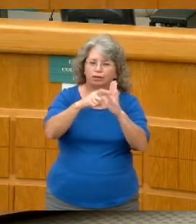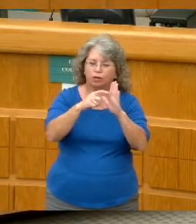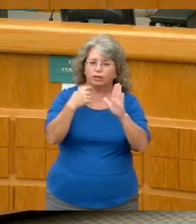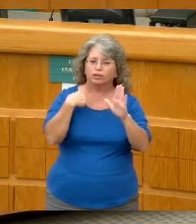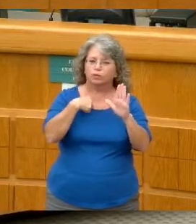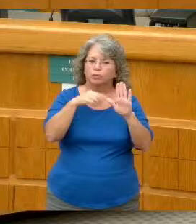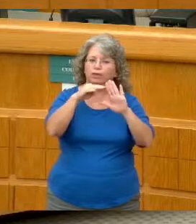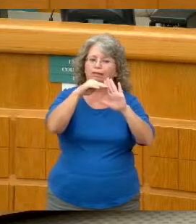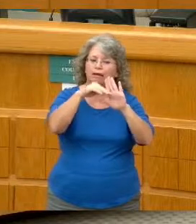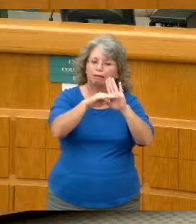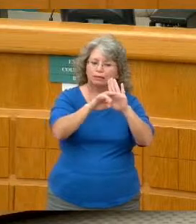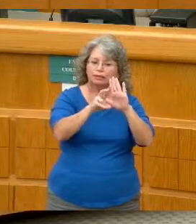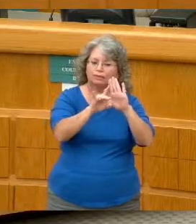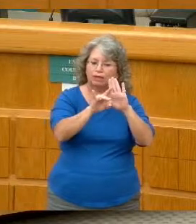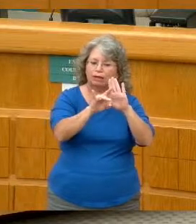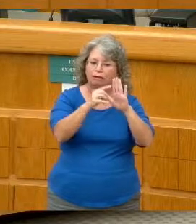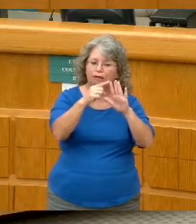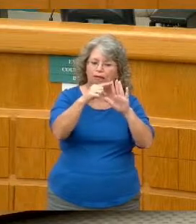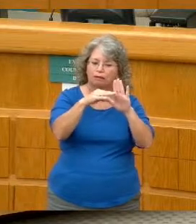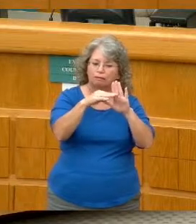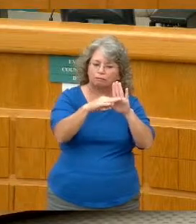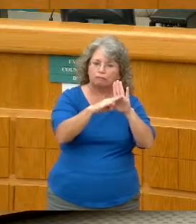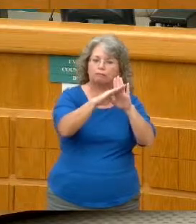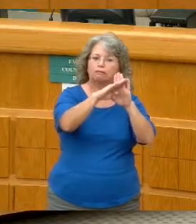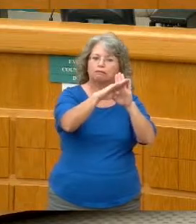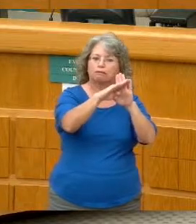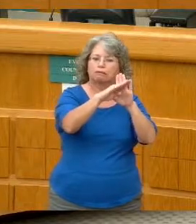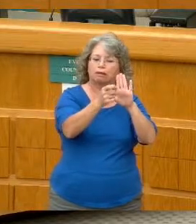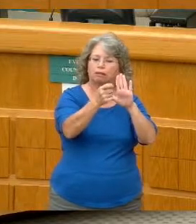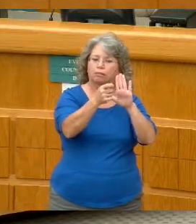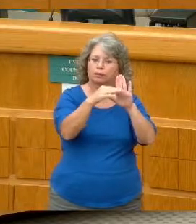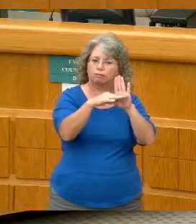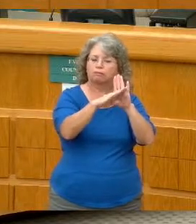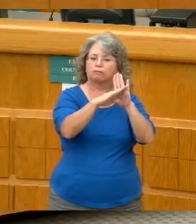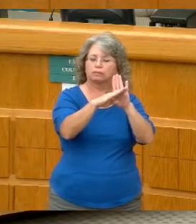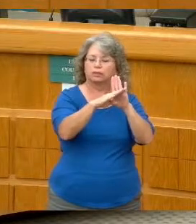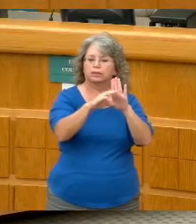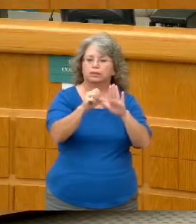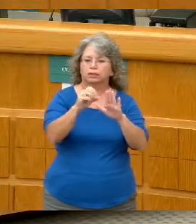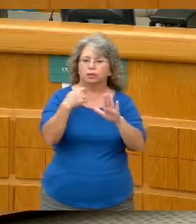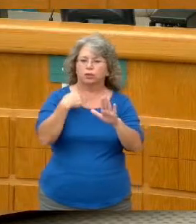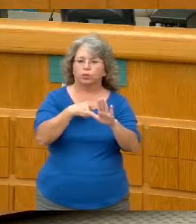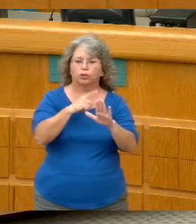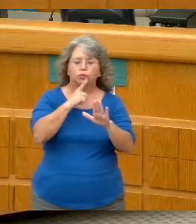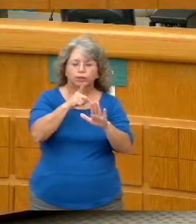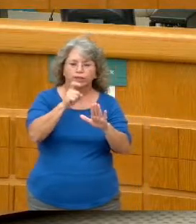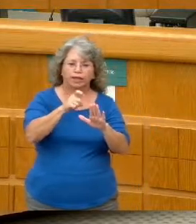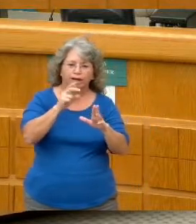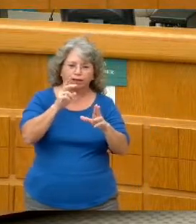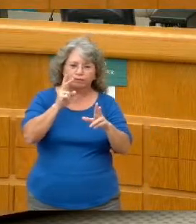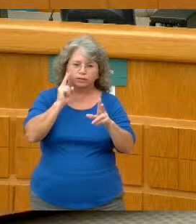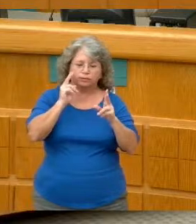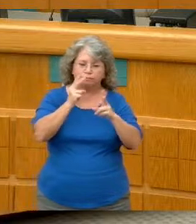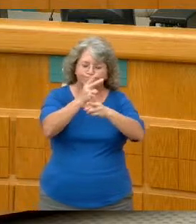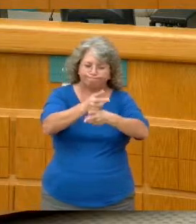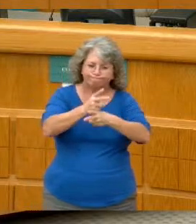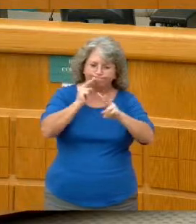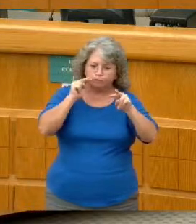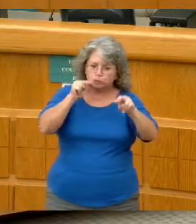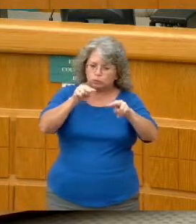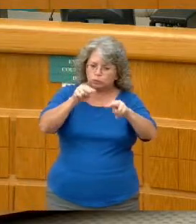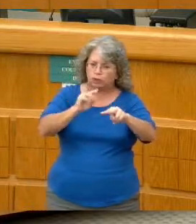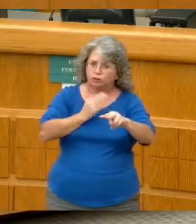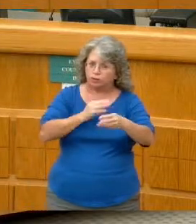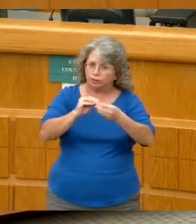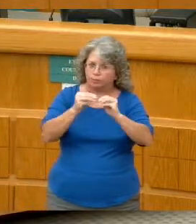at 78 here, and over the last couple of days, it's kind of wobbled and it's kind of creeping back up there. So we have to really watch these numbers